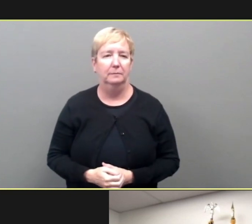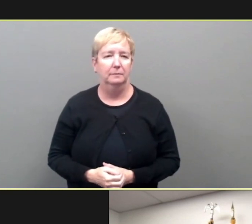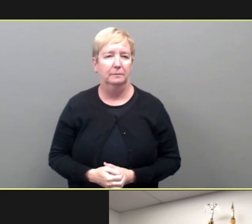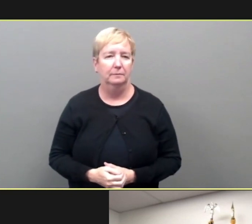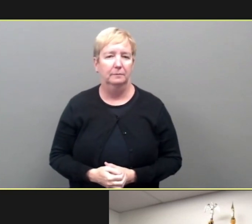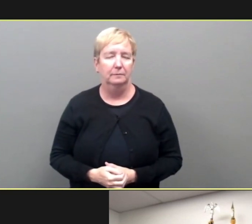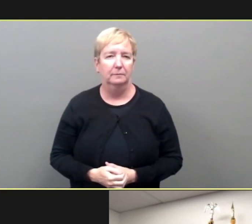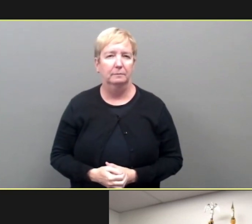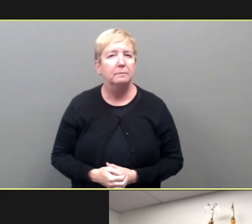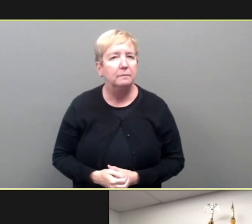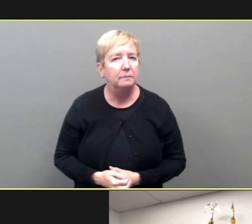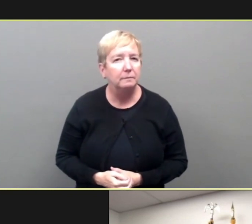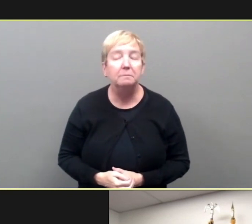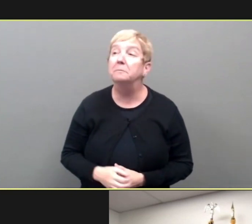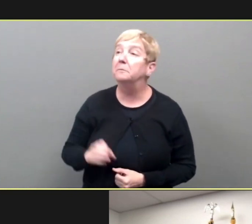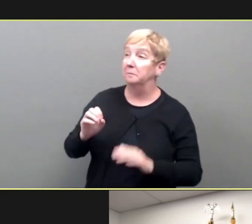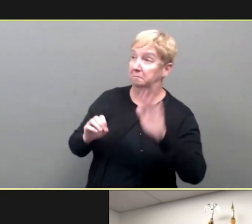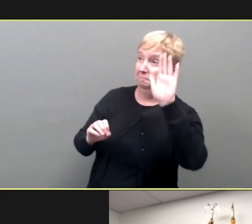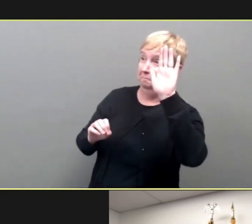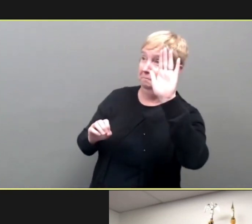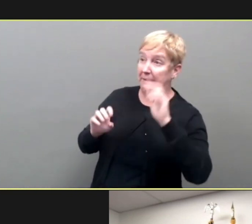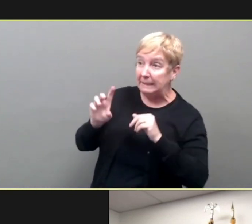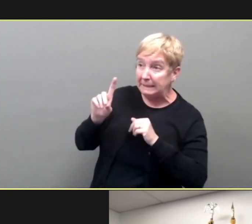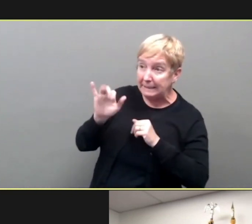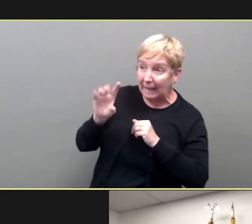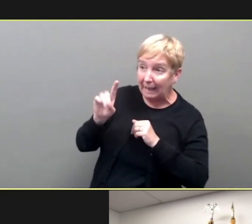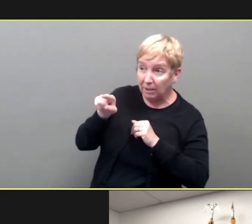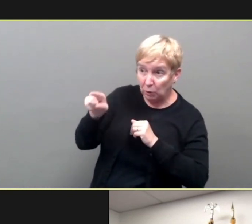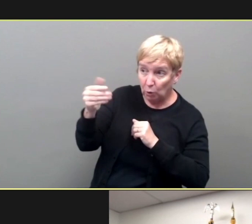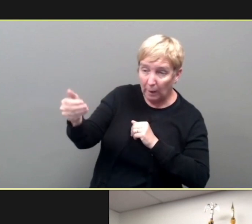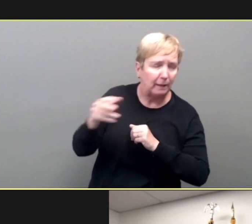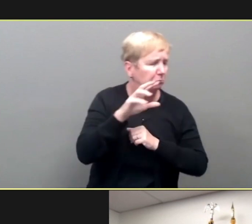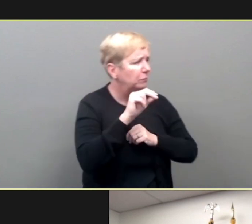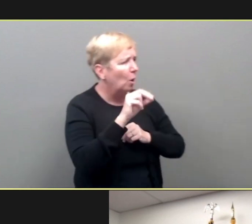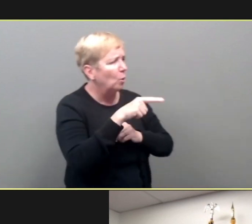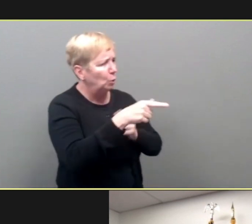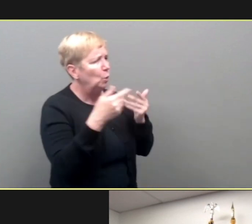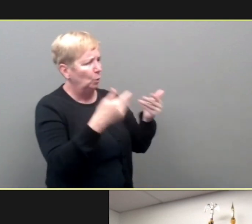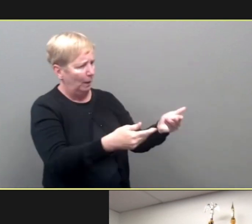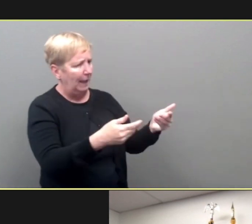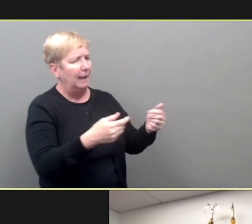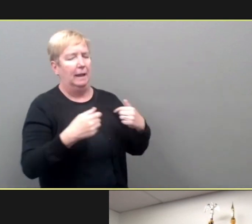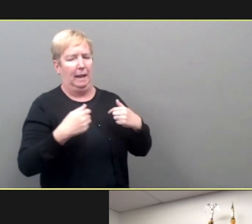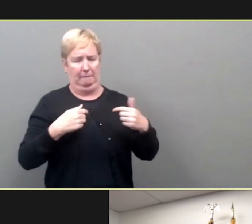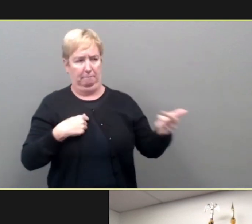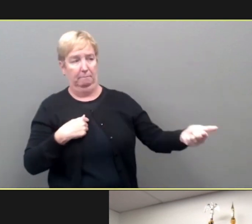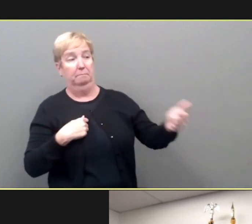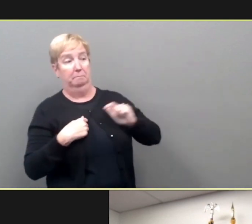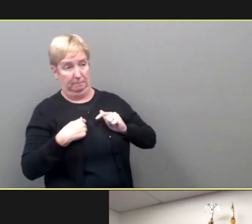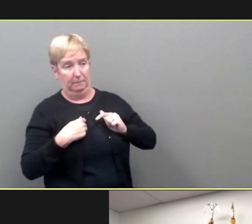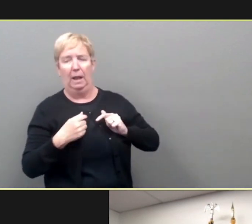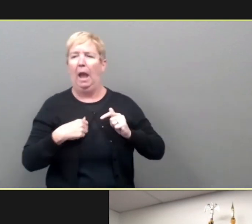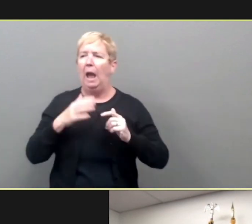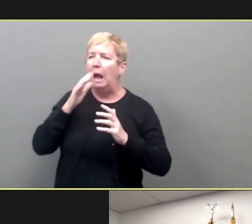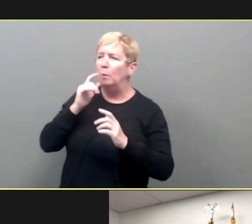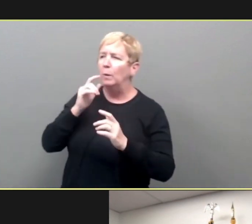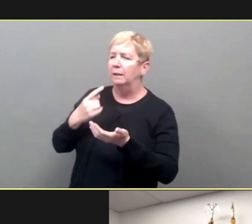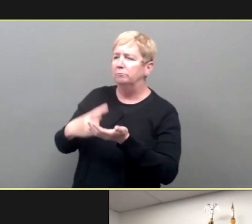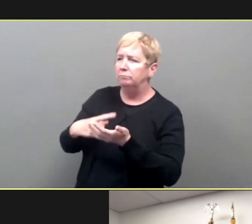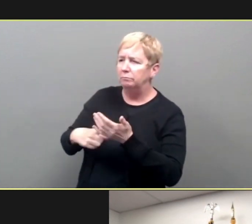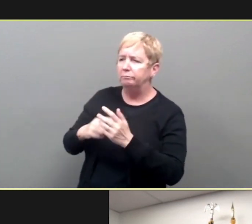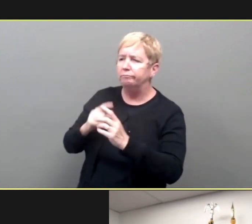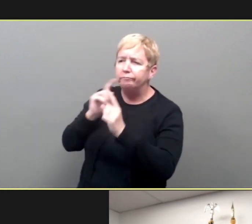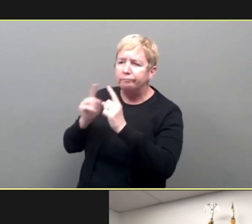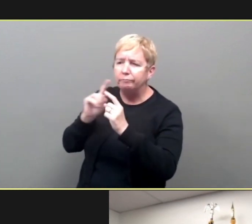I think, okay, do you want to go ahead, David, or? No, you go first. I want to talk about the conversation we've been